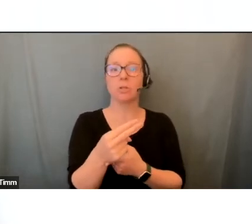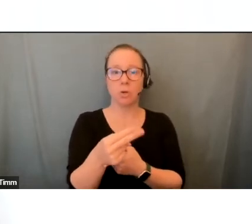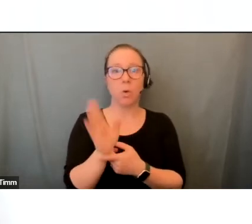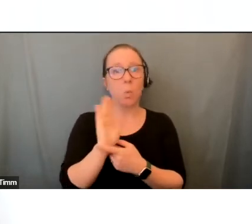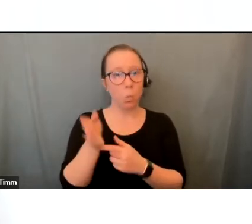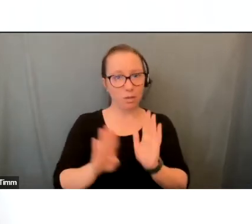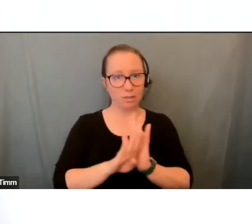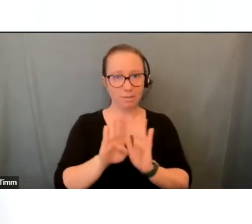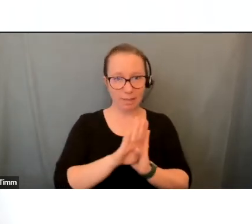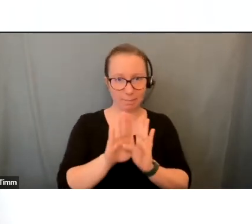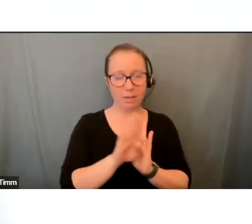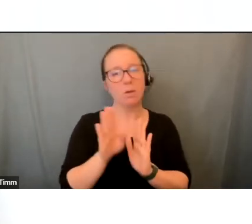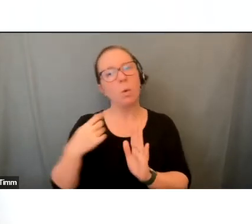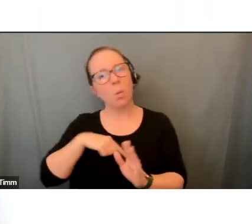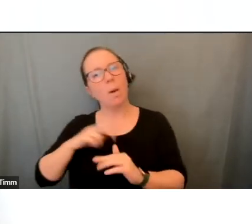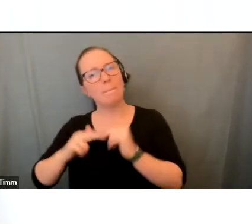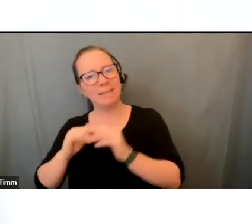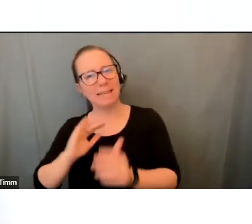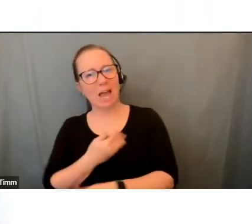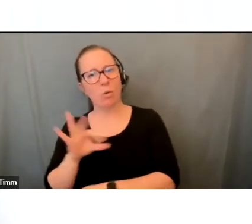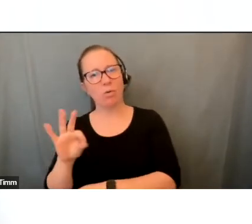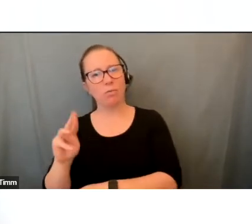developing. We're actually building our framework,